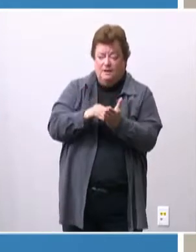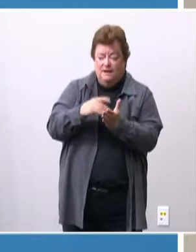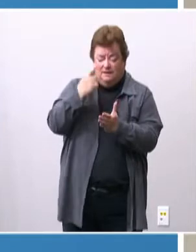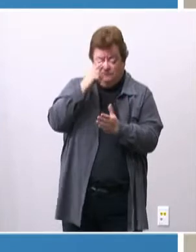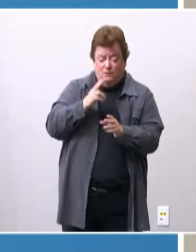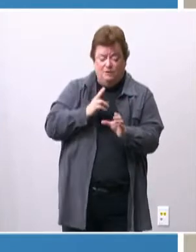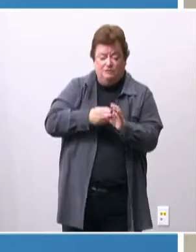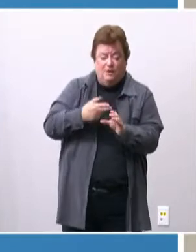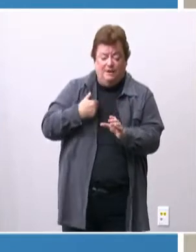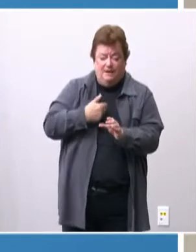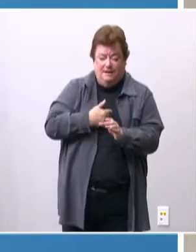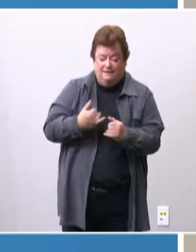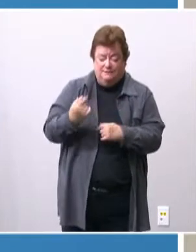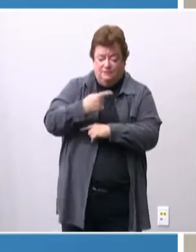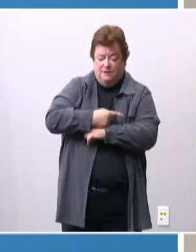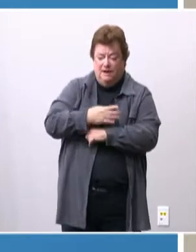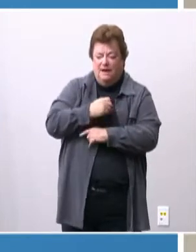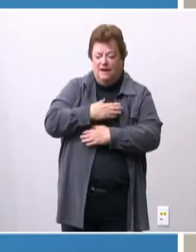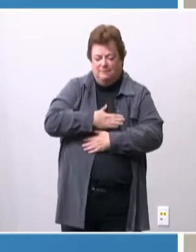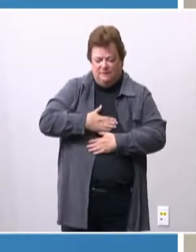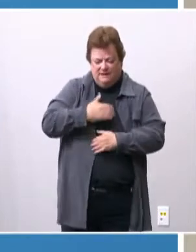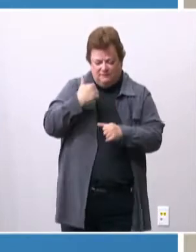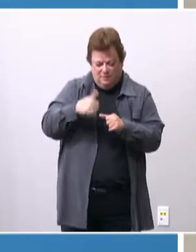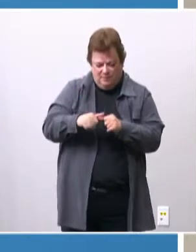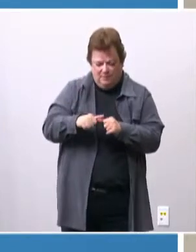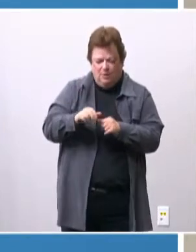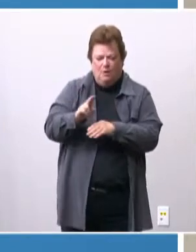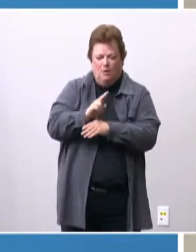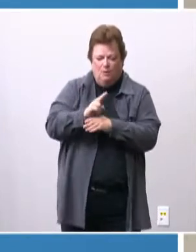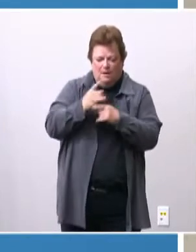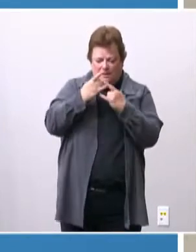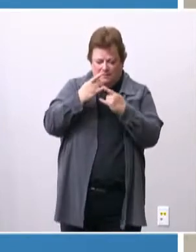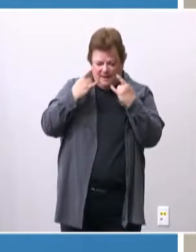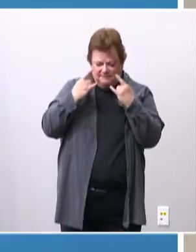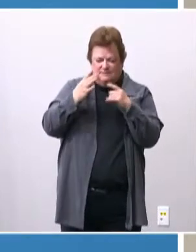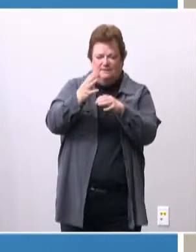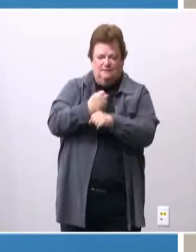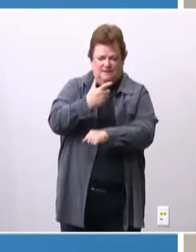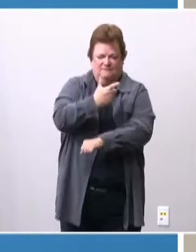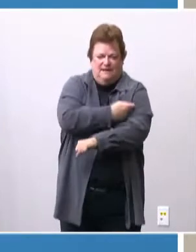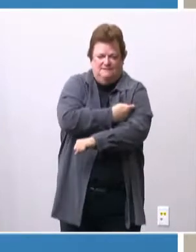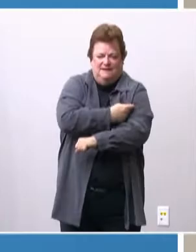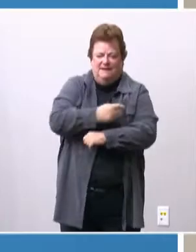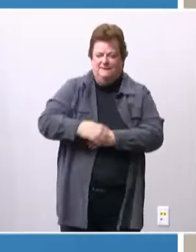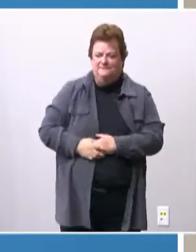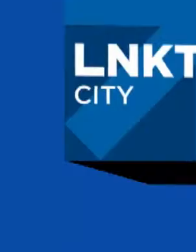for joining us today. And please remember to wear a mask and get vaccinated.